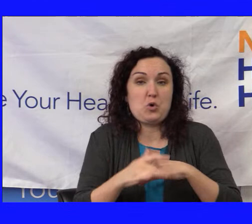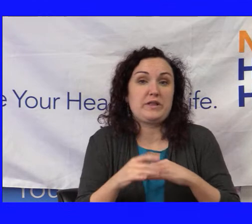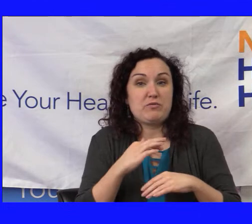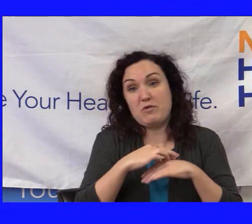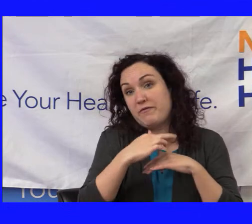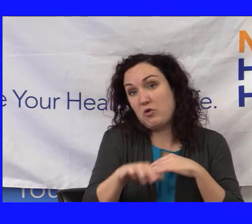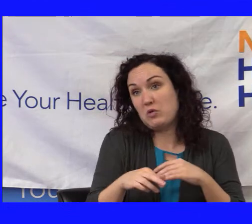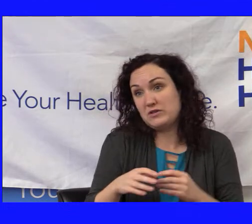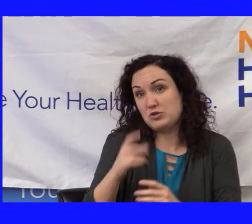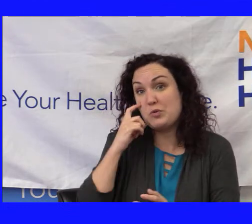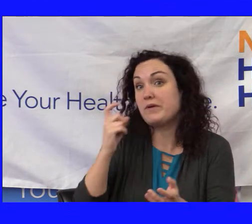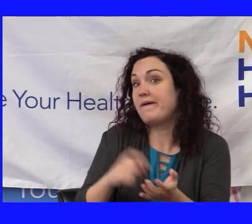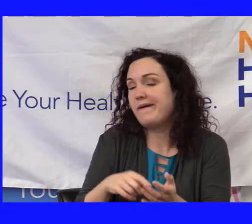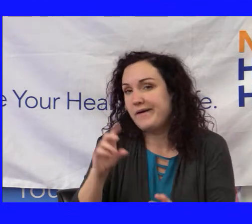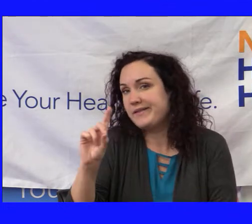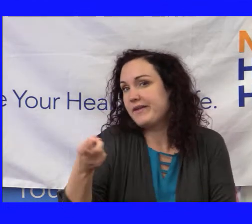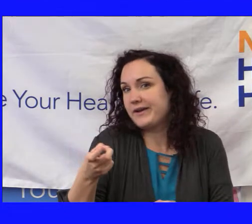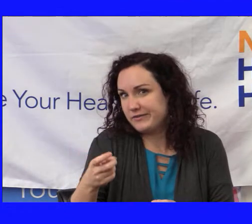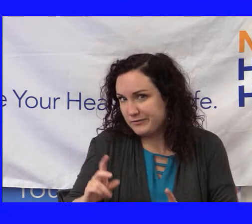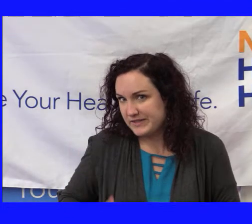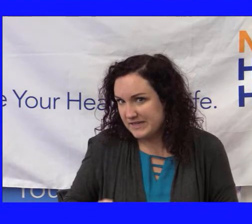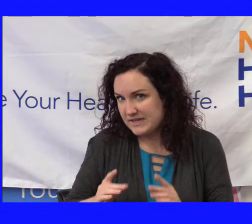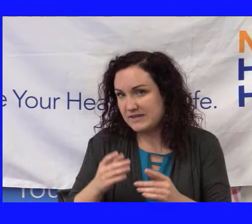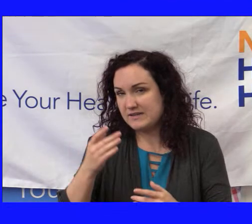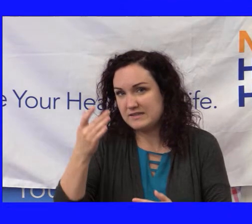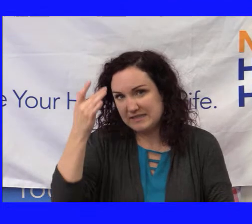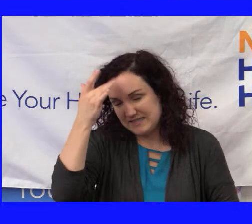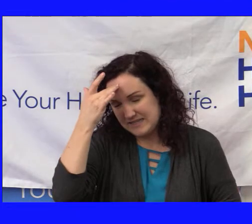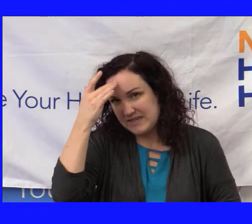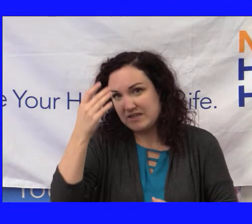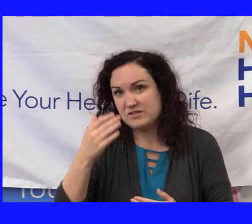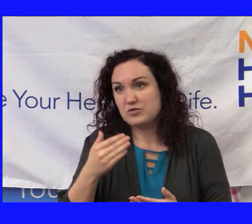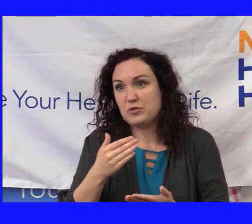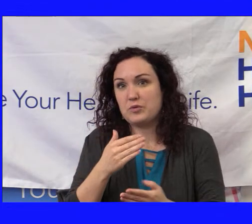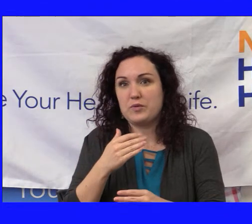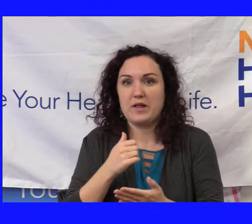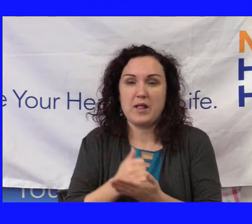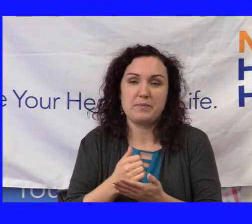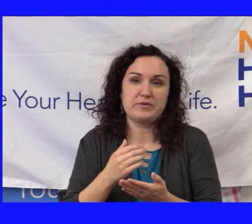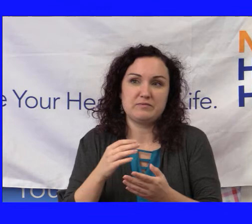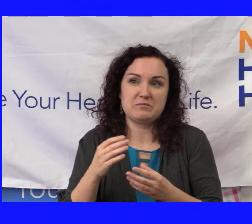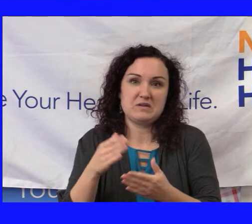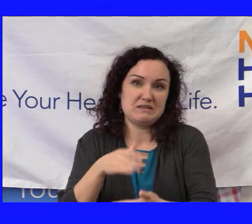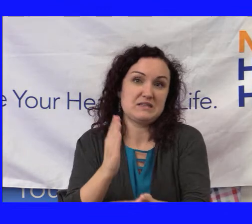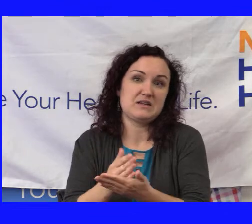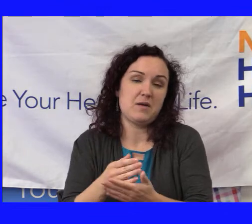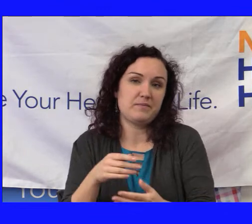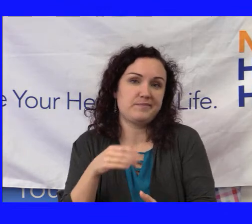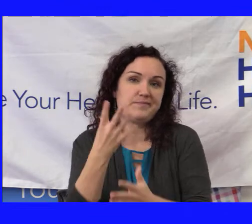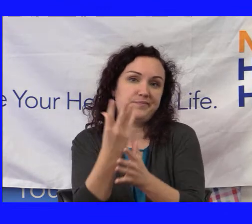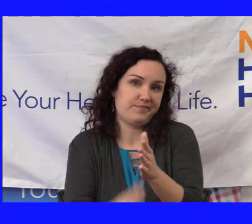much of our inequities in healthcare happen before the four walls of the hospital. We just wanted to ensure that we weren't perpetuating them or continuing to